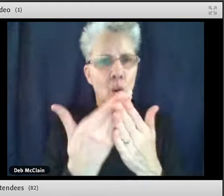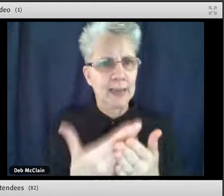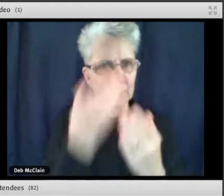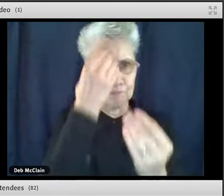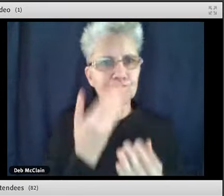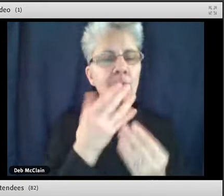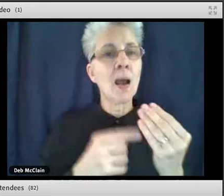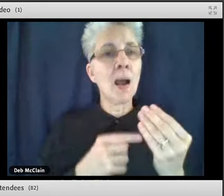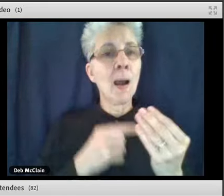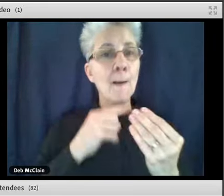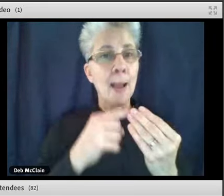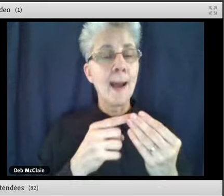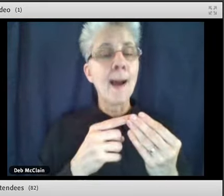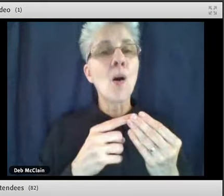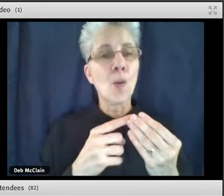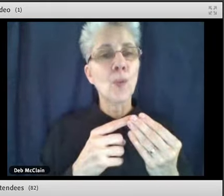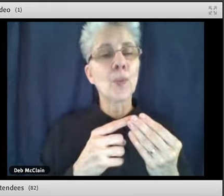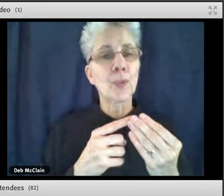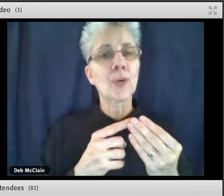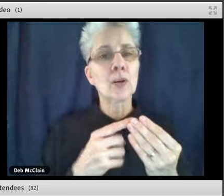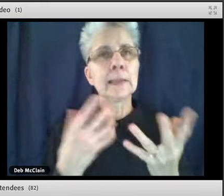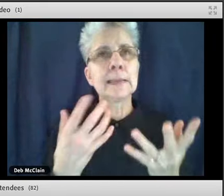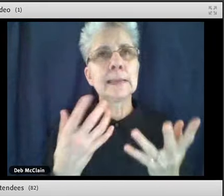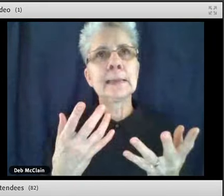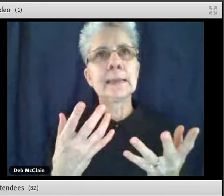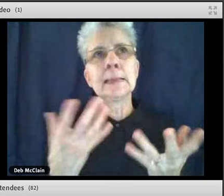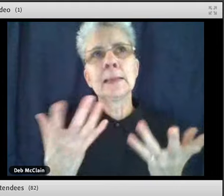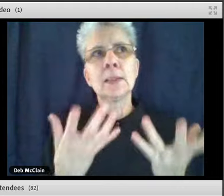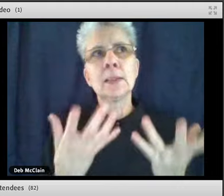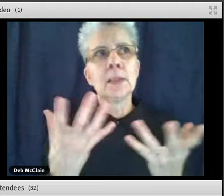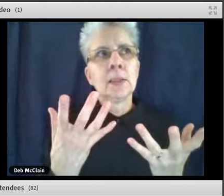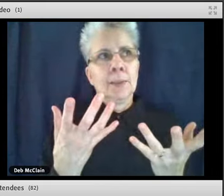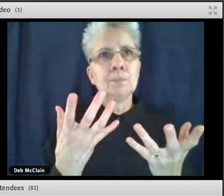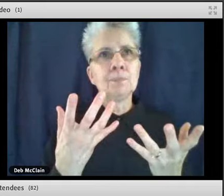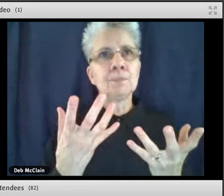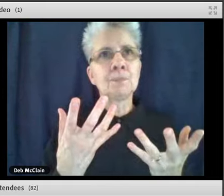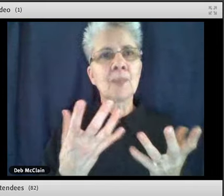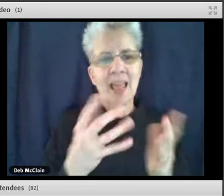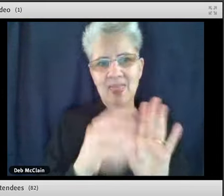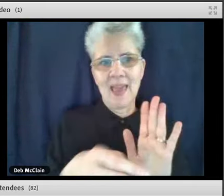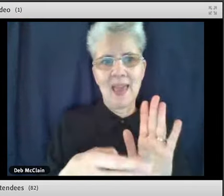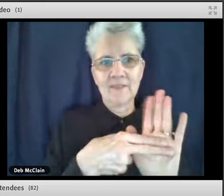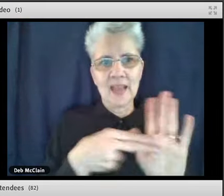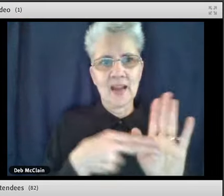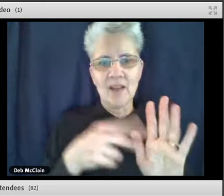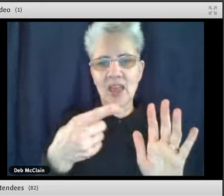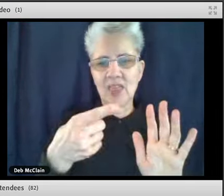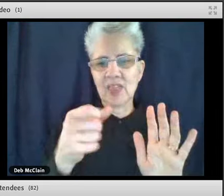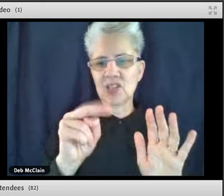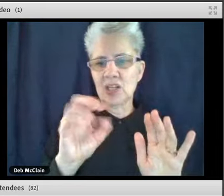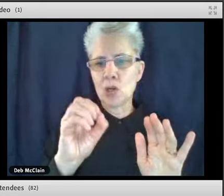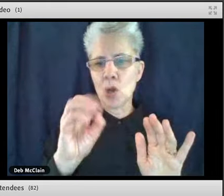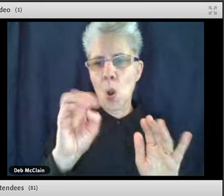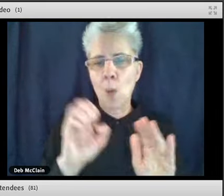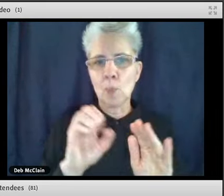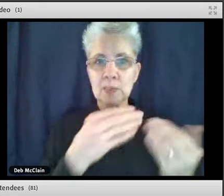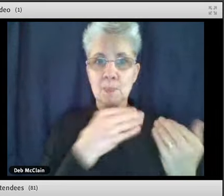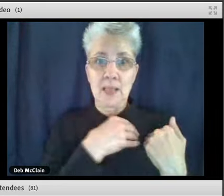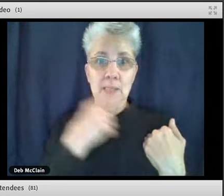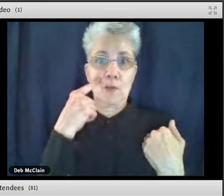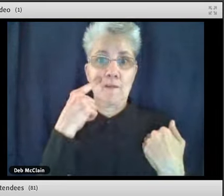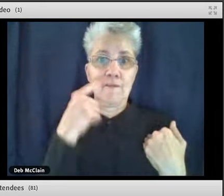are decreasing. So we are going to get there eventually. 80% of the cases are mild. I know